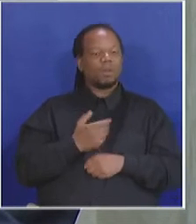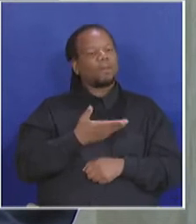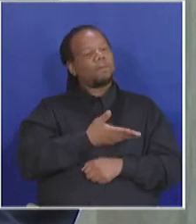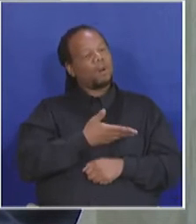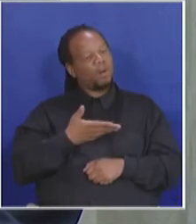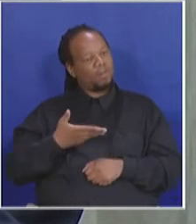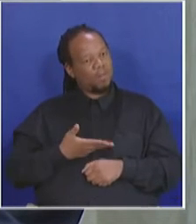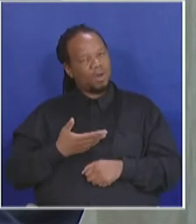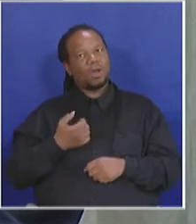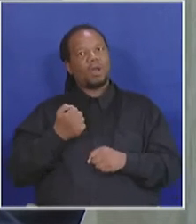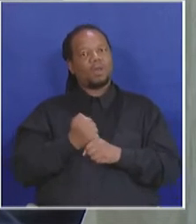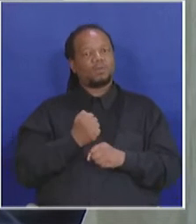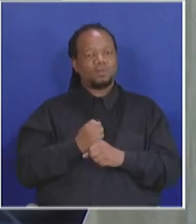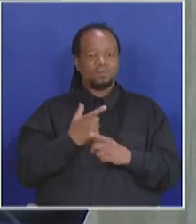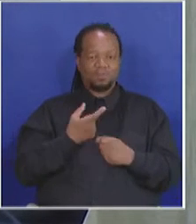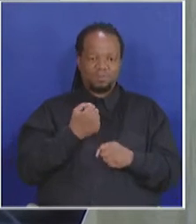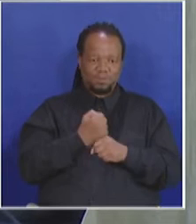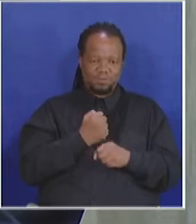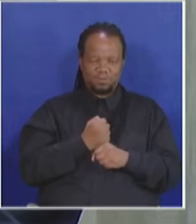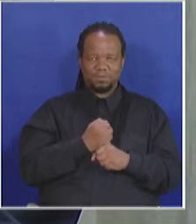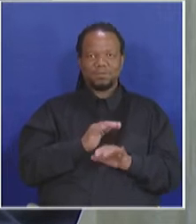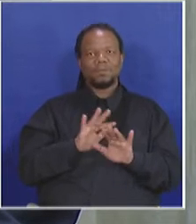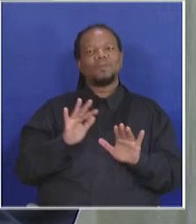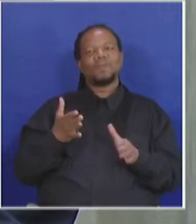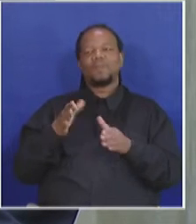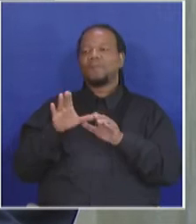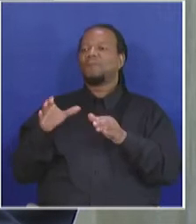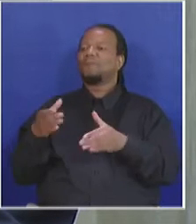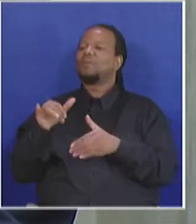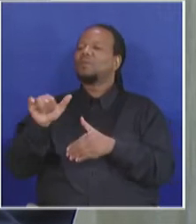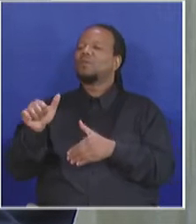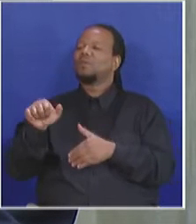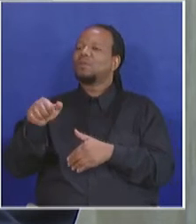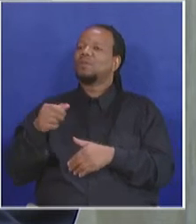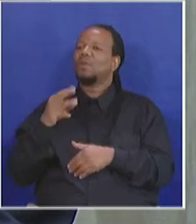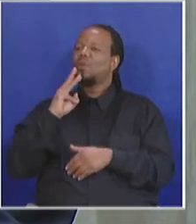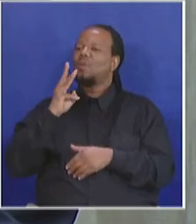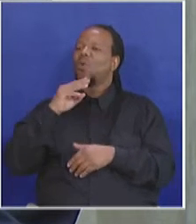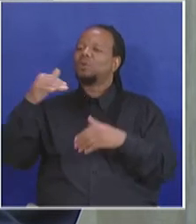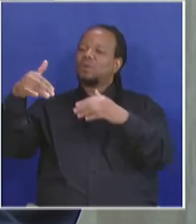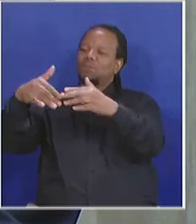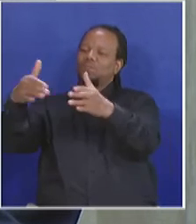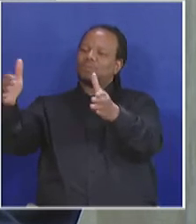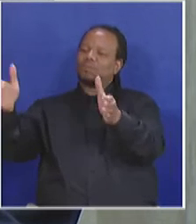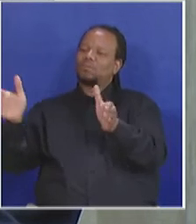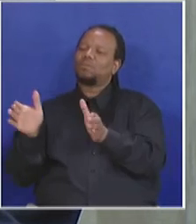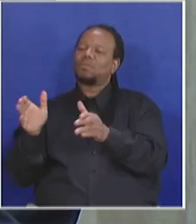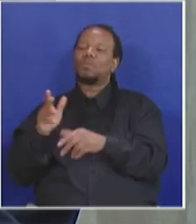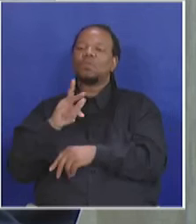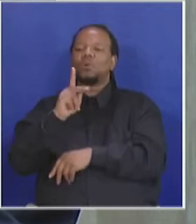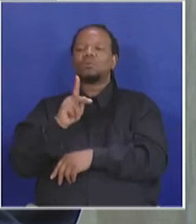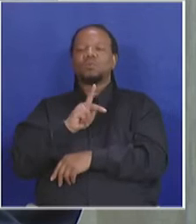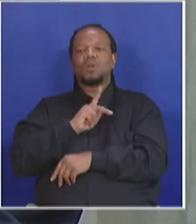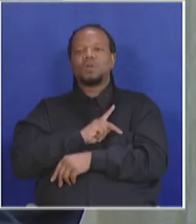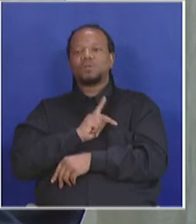please act. The delegation also visited Osut Water Scheme. This is a bulk water project by the Zululand district, co-funded